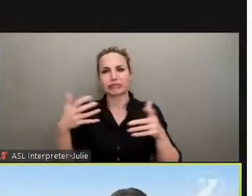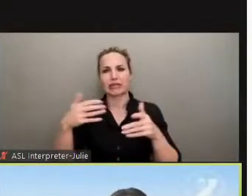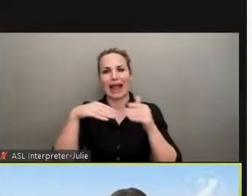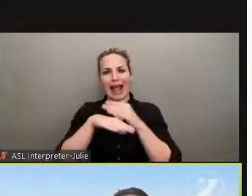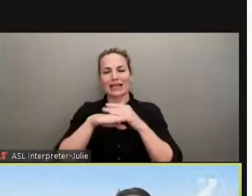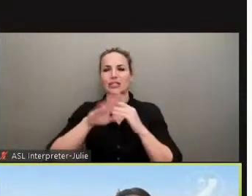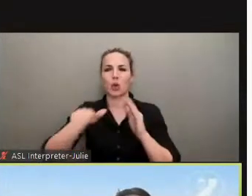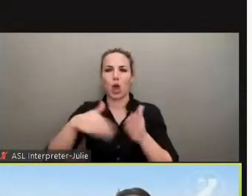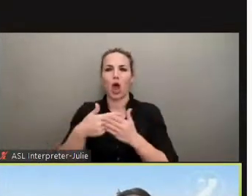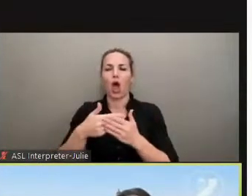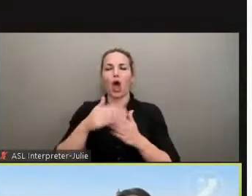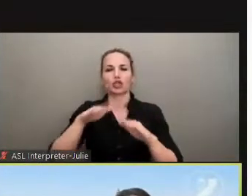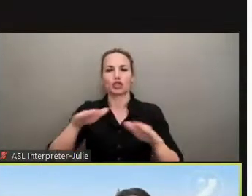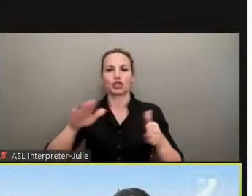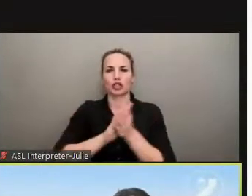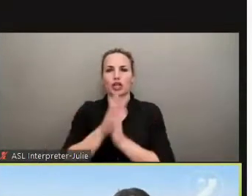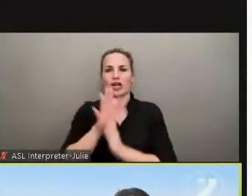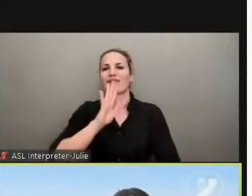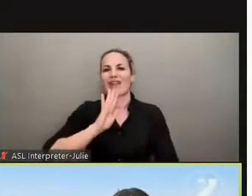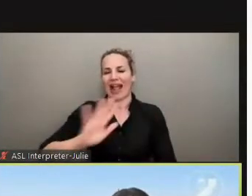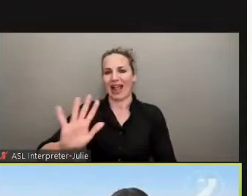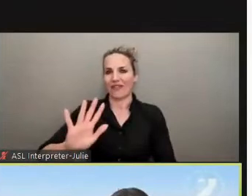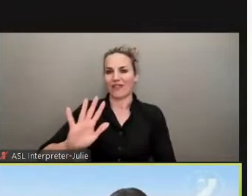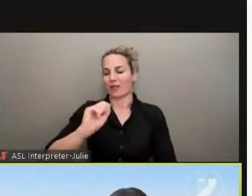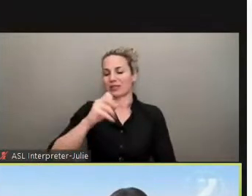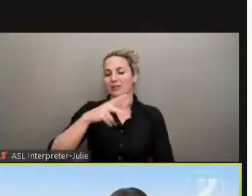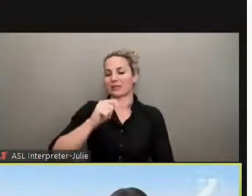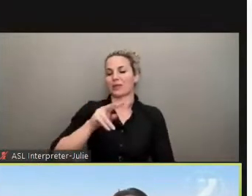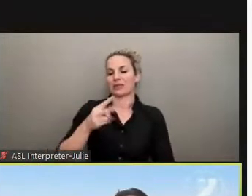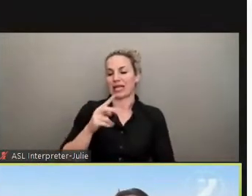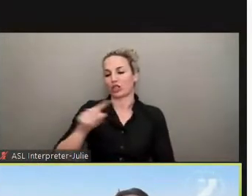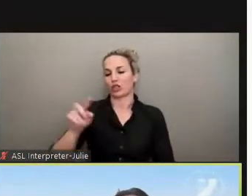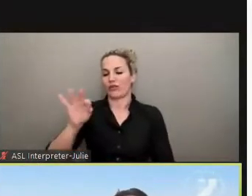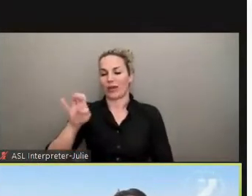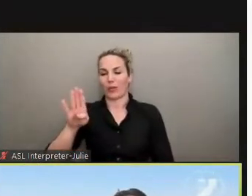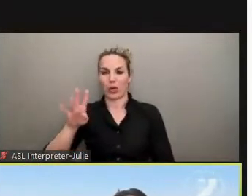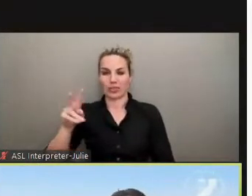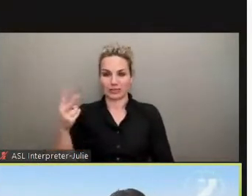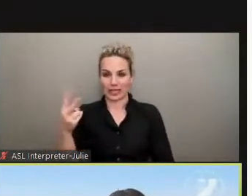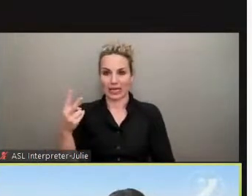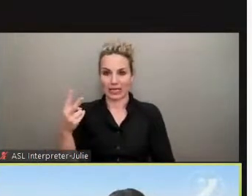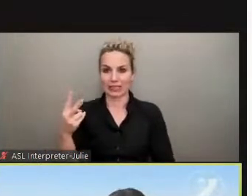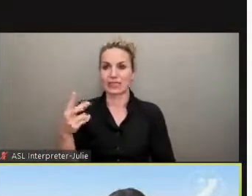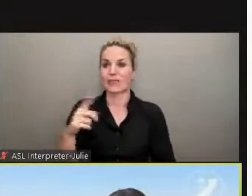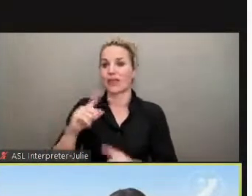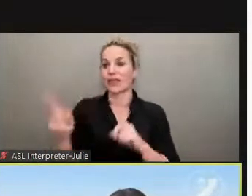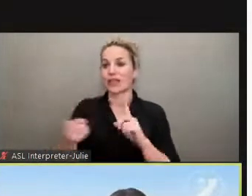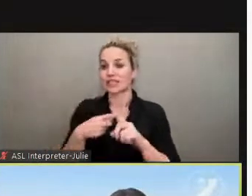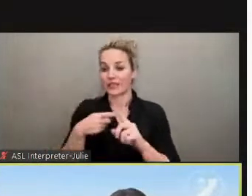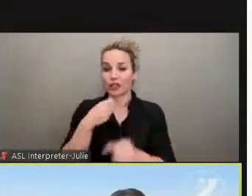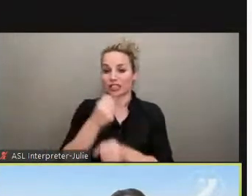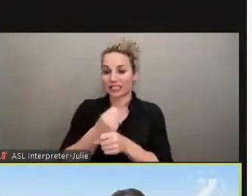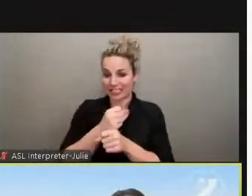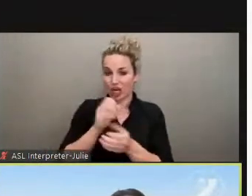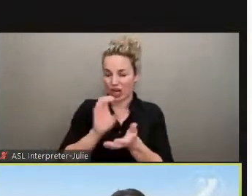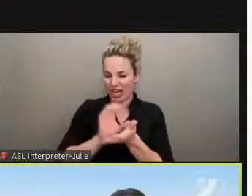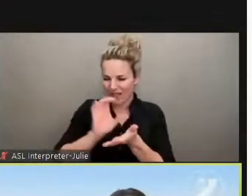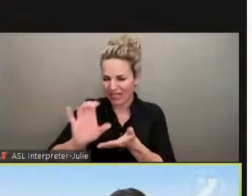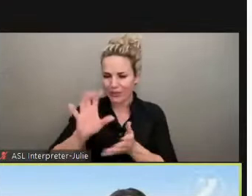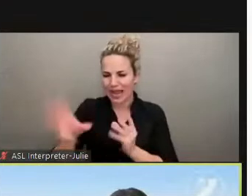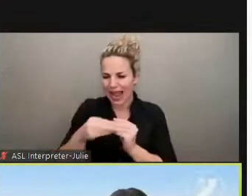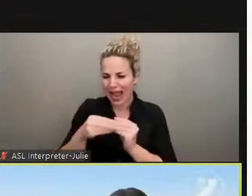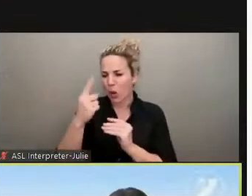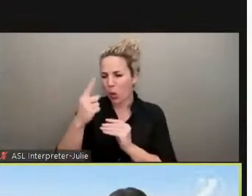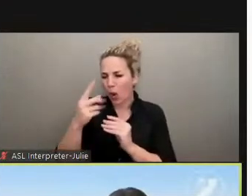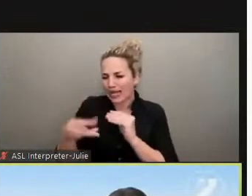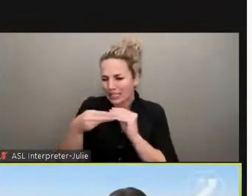years old between September 2nd and February 2nd. And it revises the first-year investment to add one additional